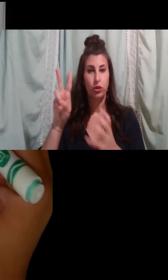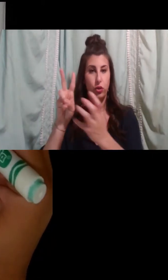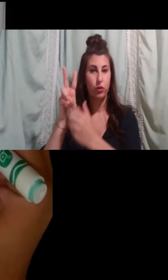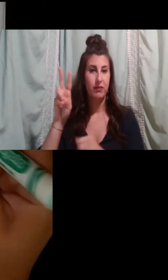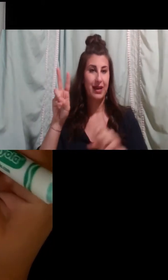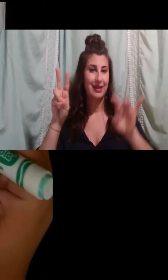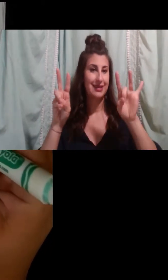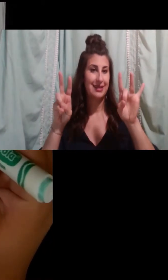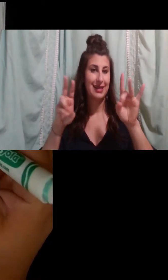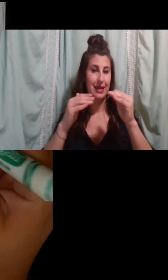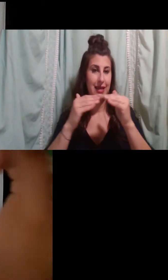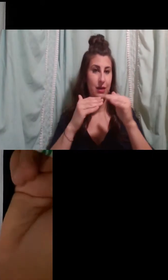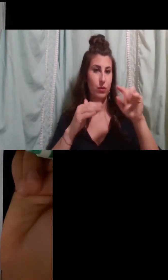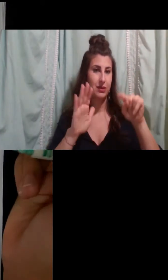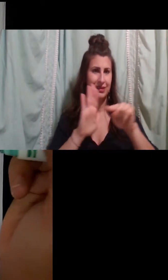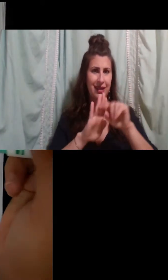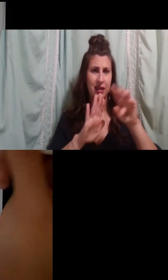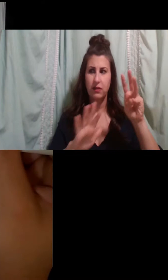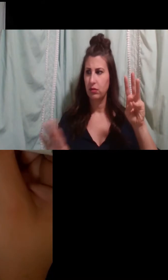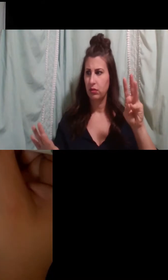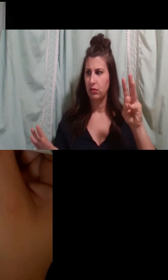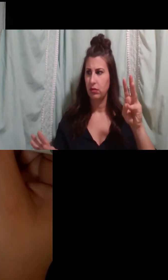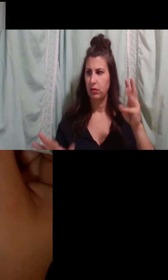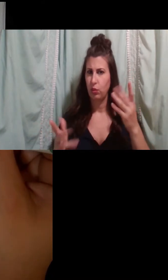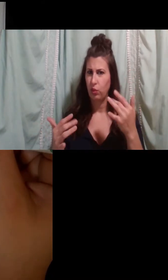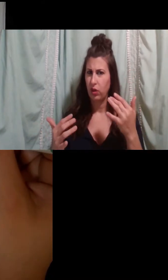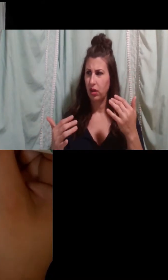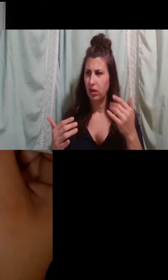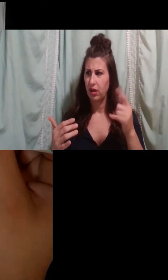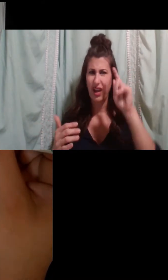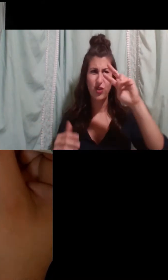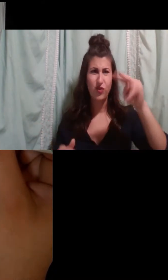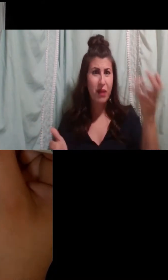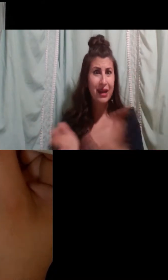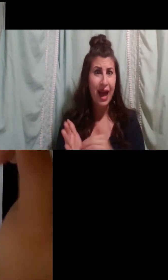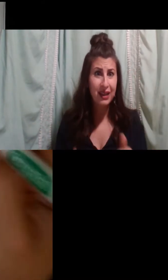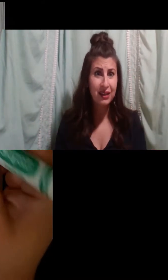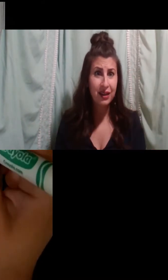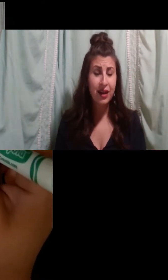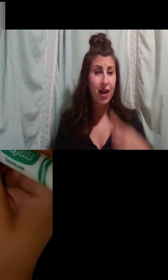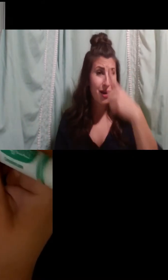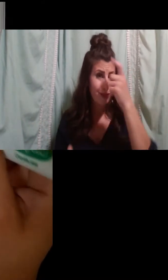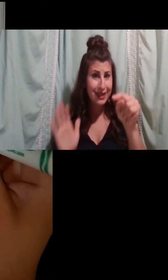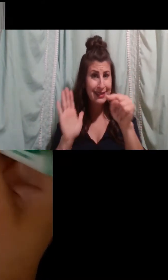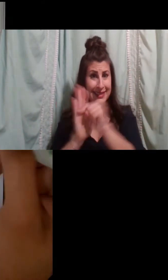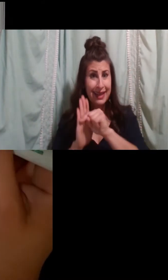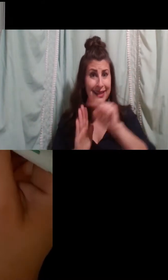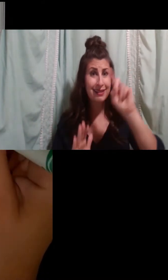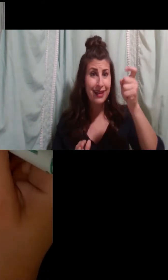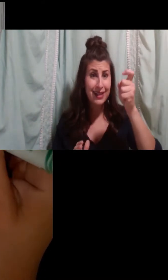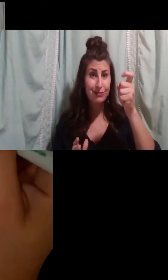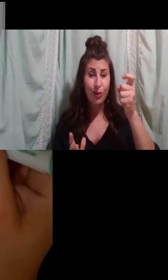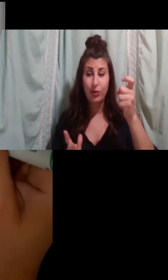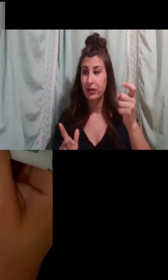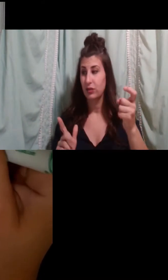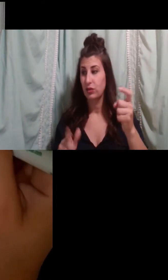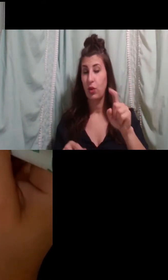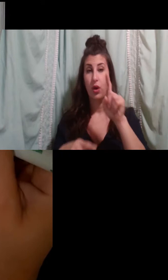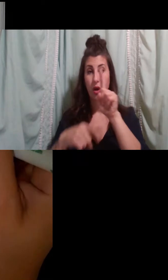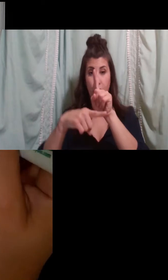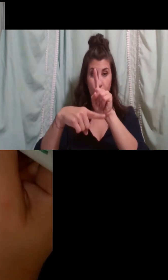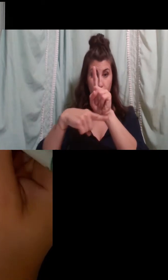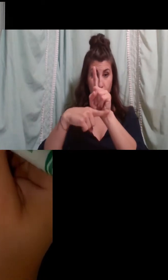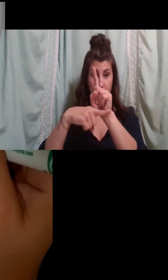2 minus 8 is negative 6, but I'm going to have to flip again. All right, because it's a negative exponent, so I